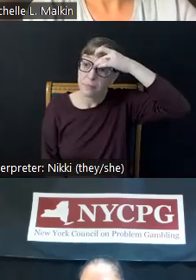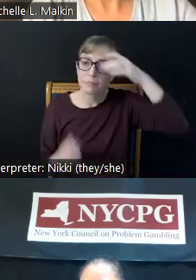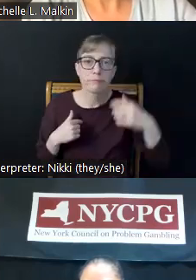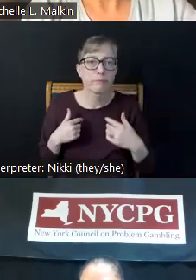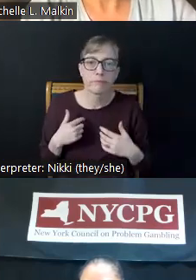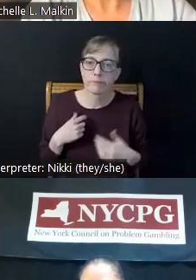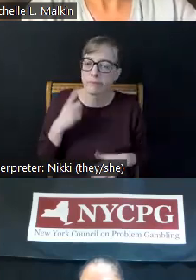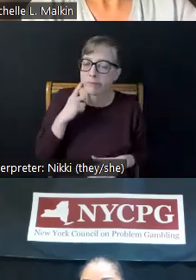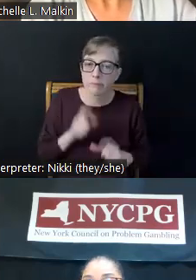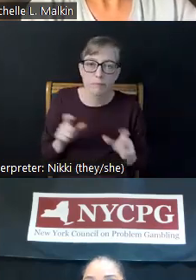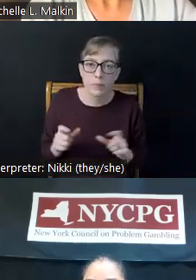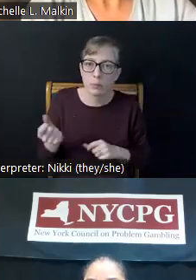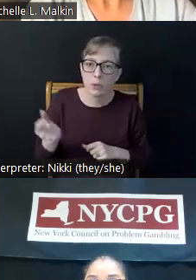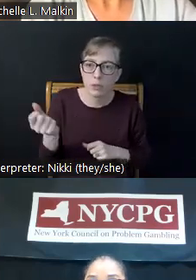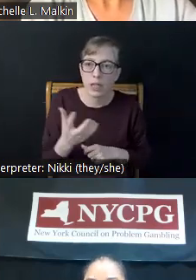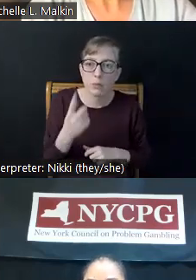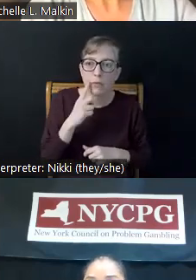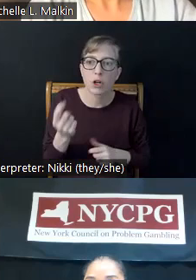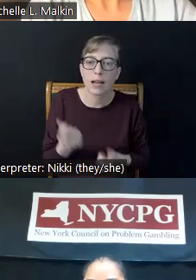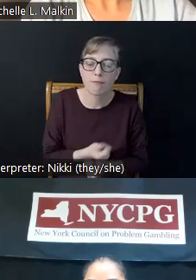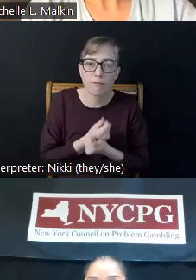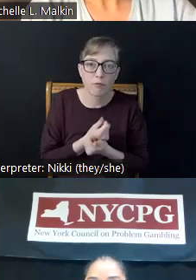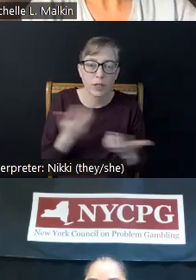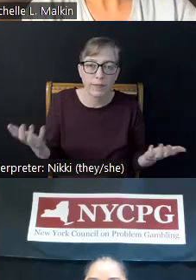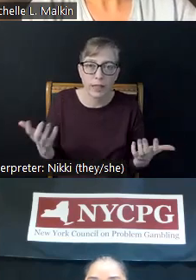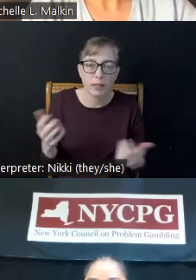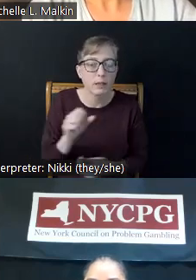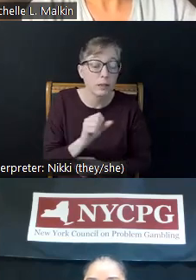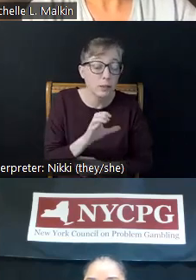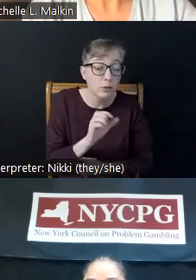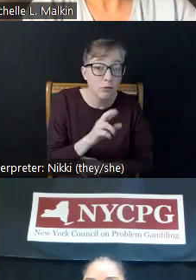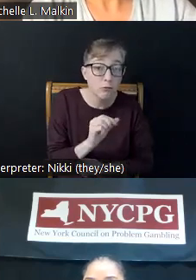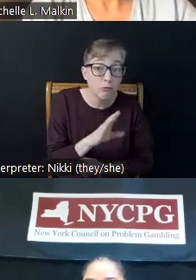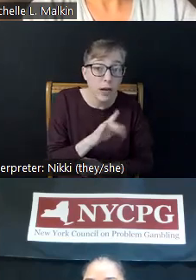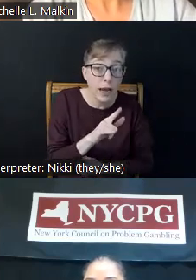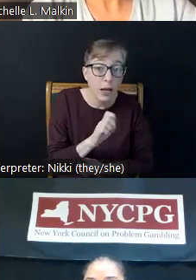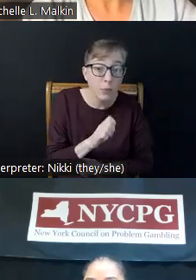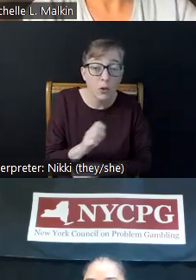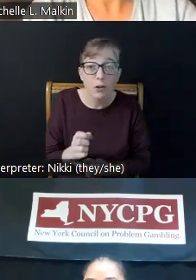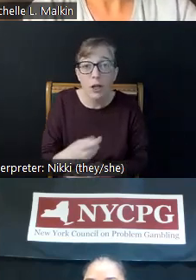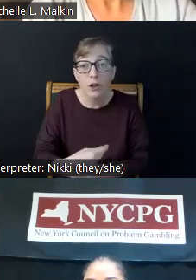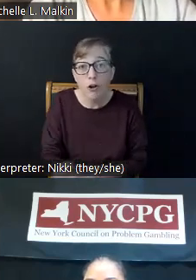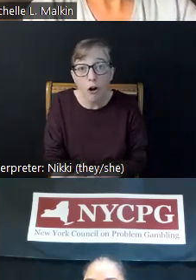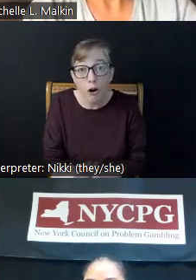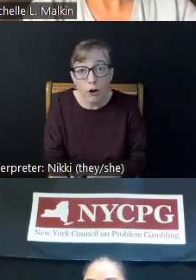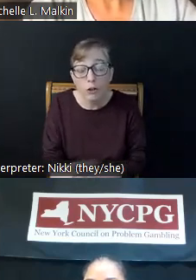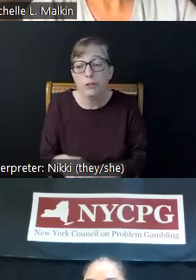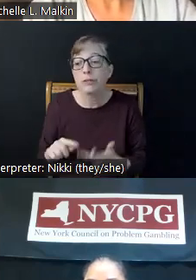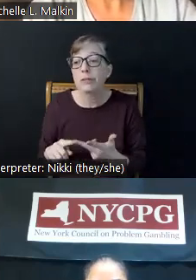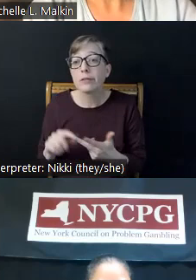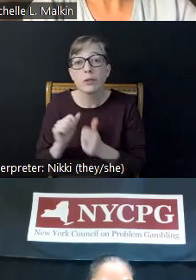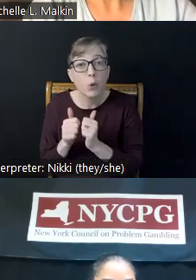games and cards to, as I mentioned before, sports is probably the most frequent form of gambling. When I talk to people who